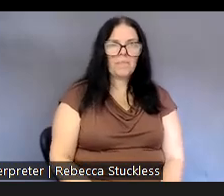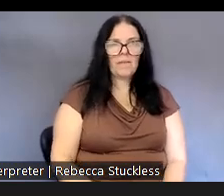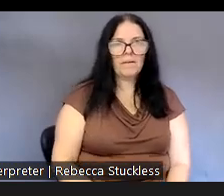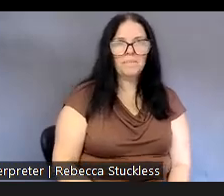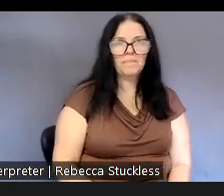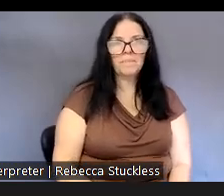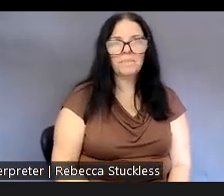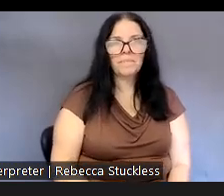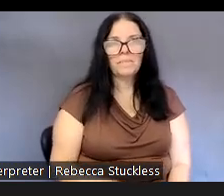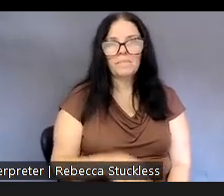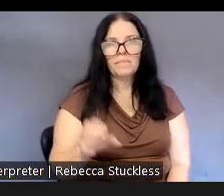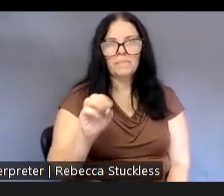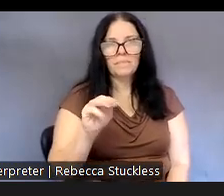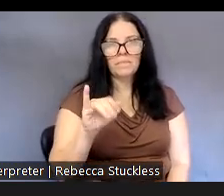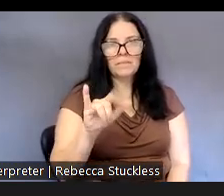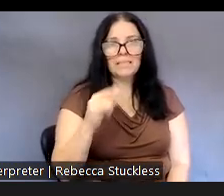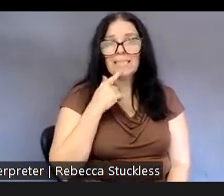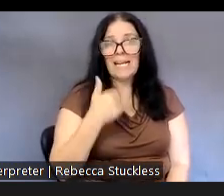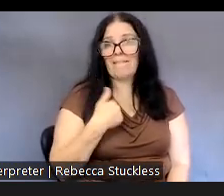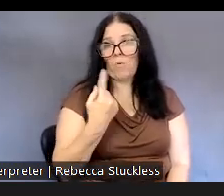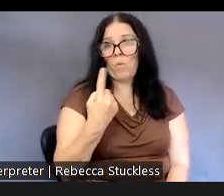Okay, we've got one question so far.